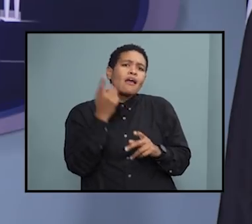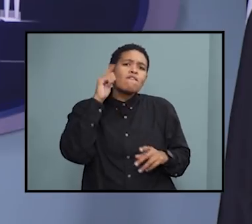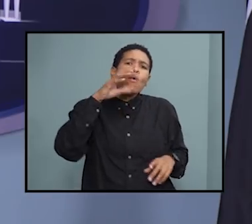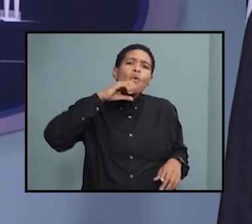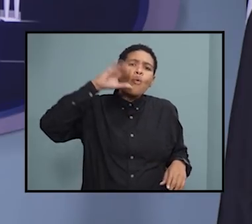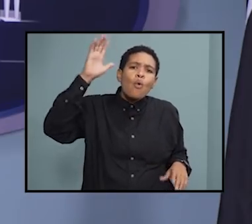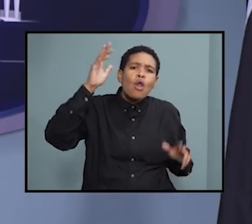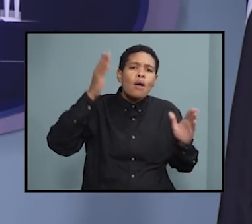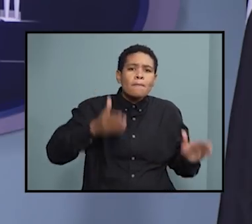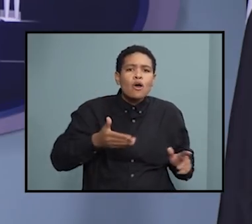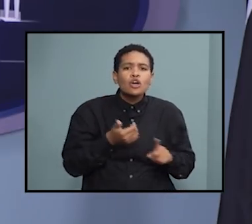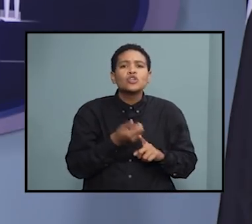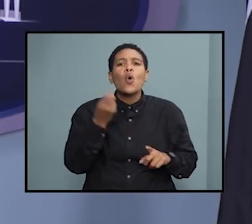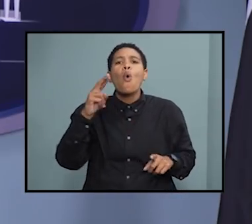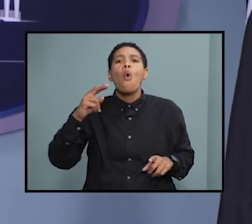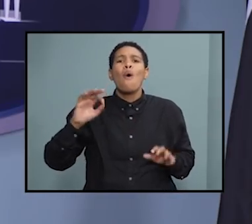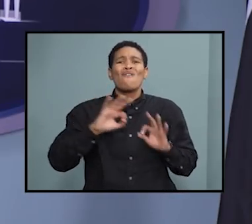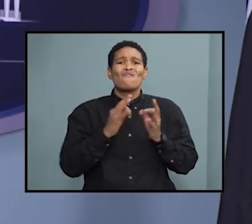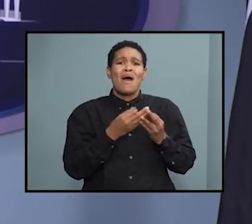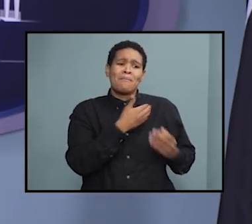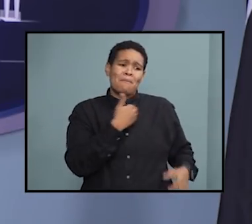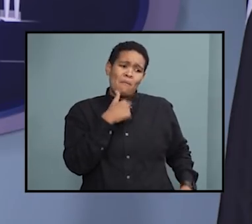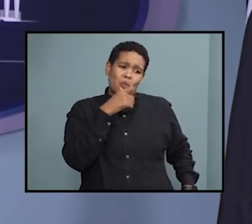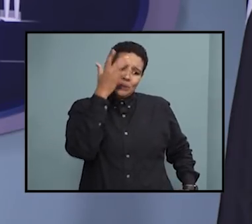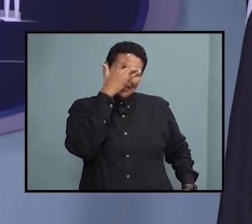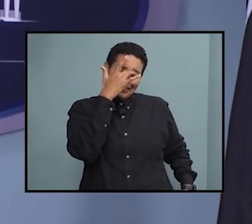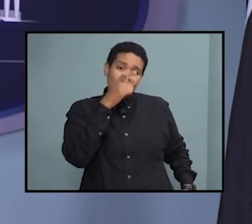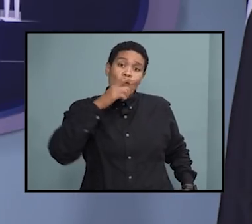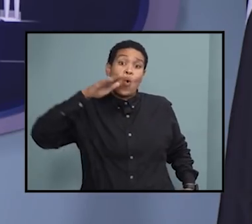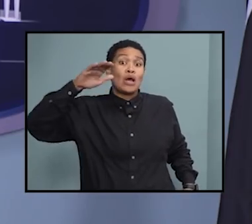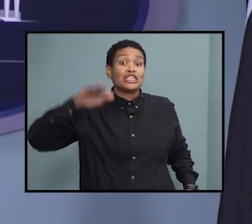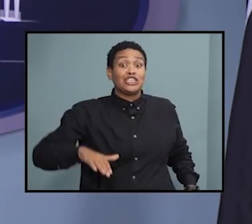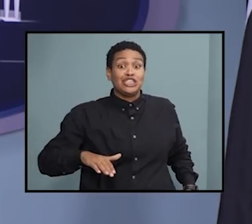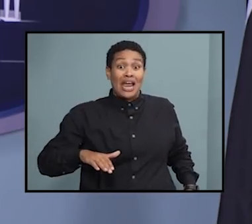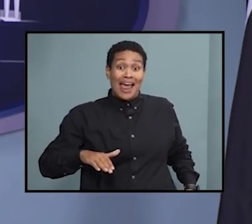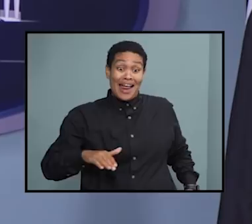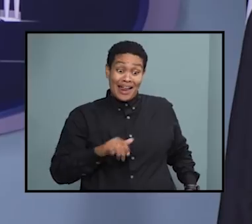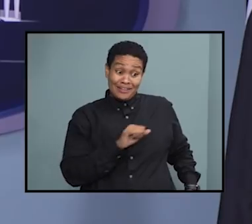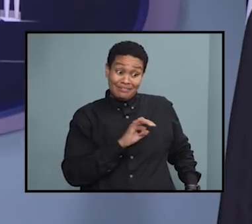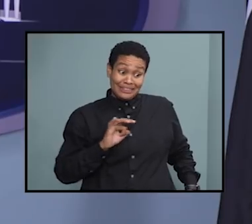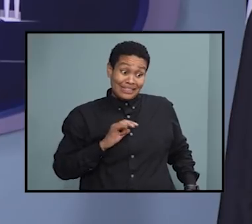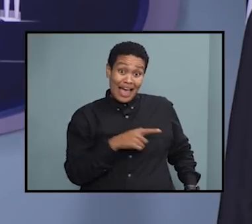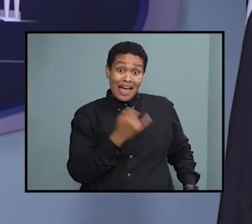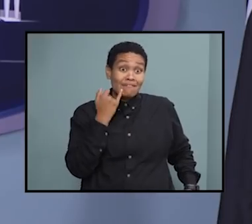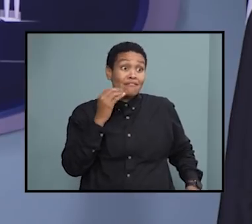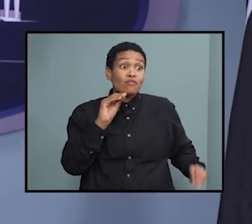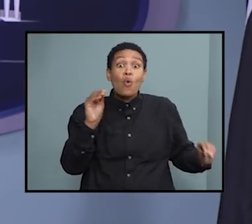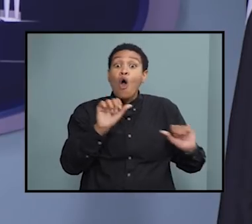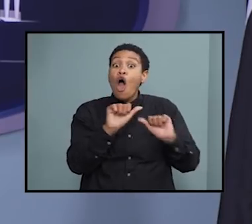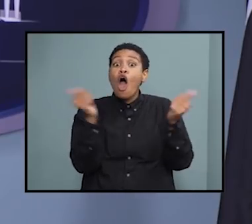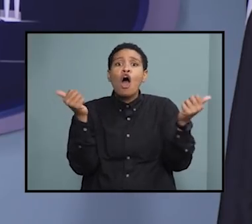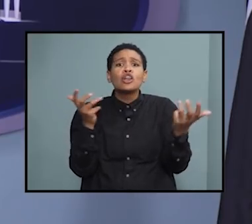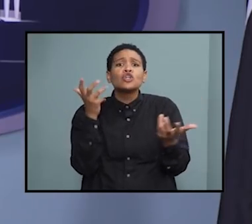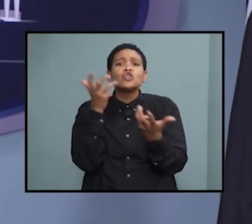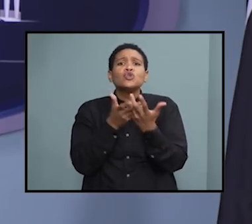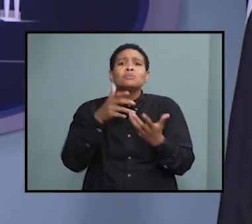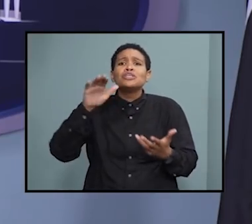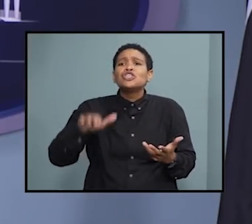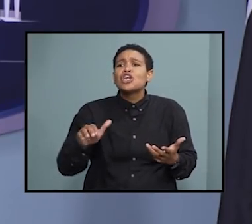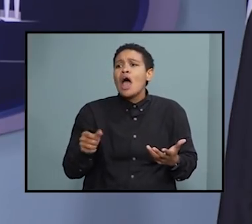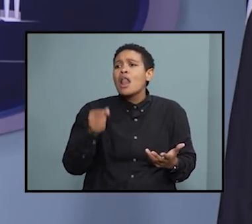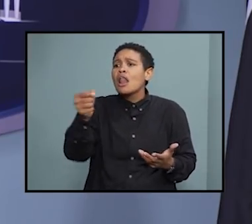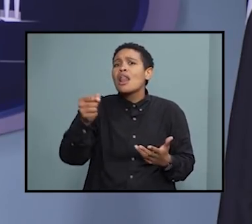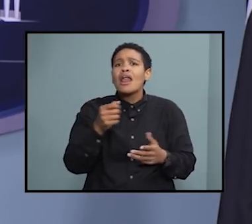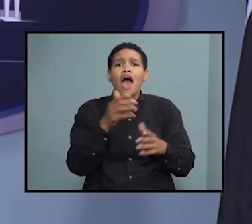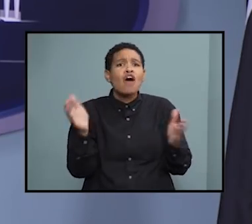elderly or ailing family member, a child of the employee, if there is no other suitable childcare